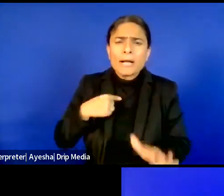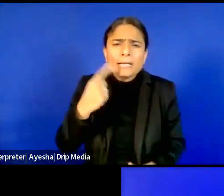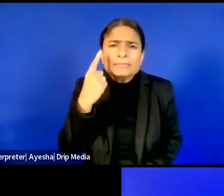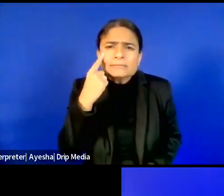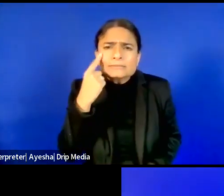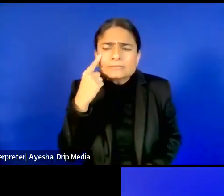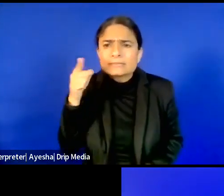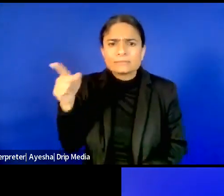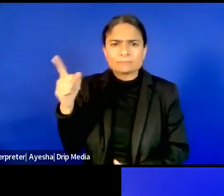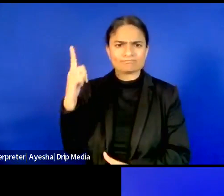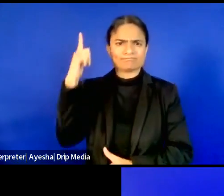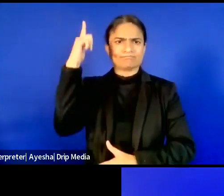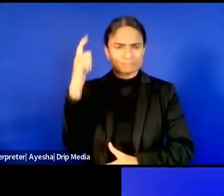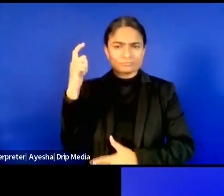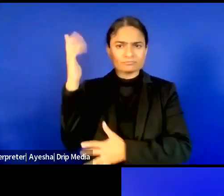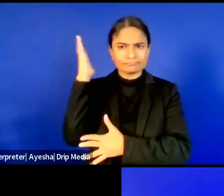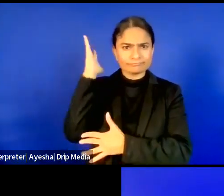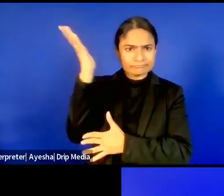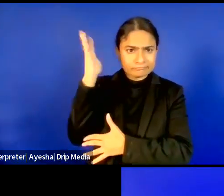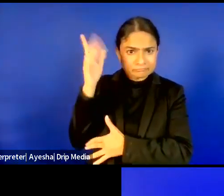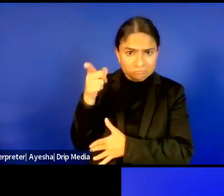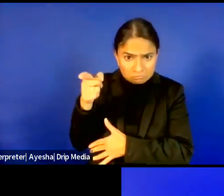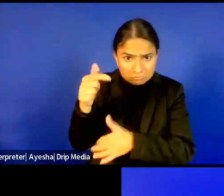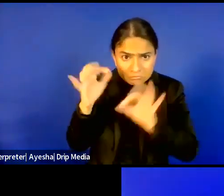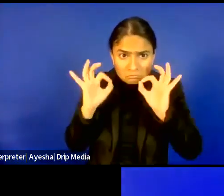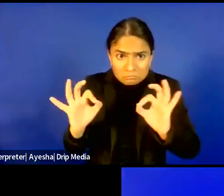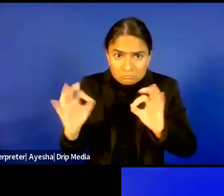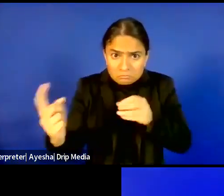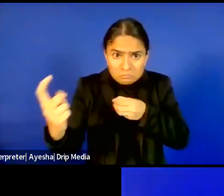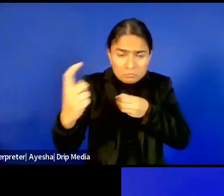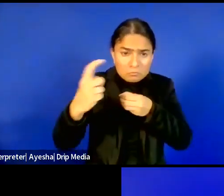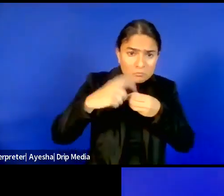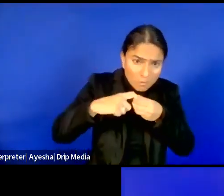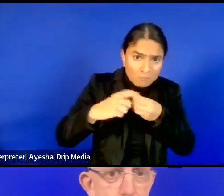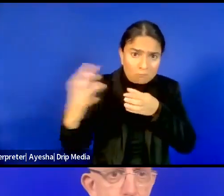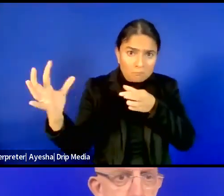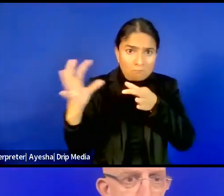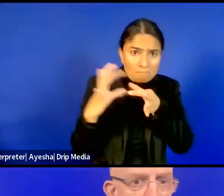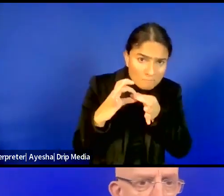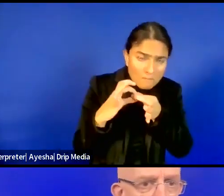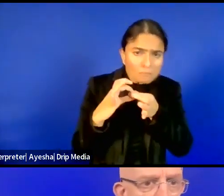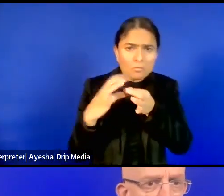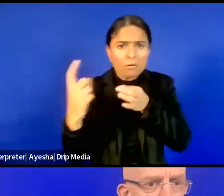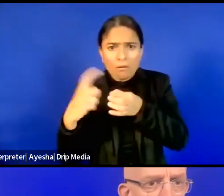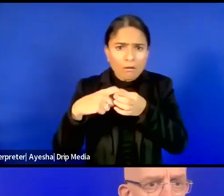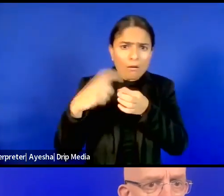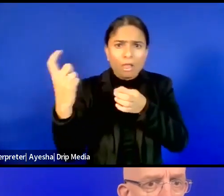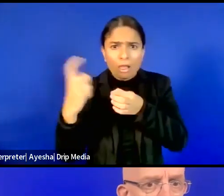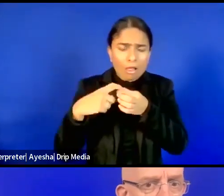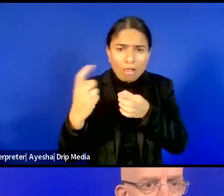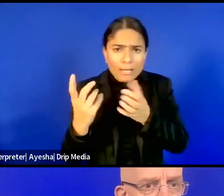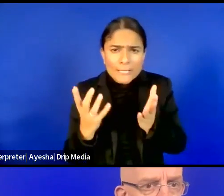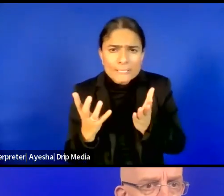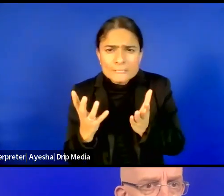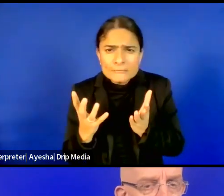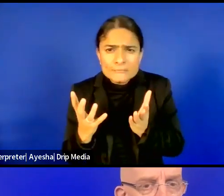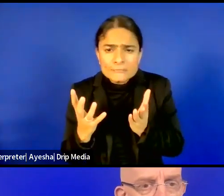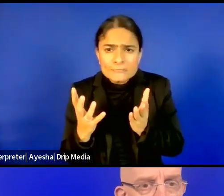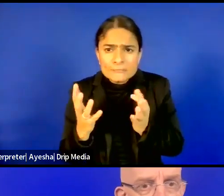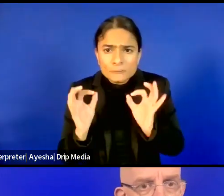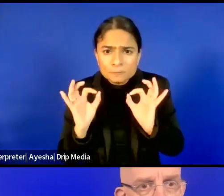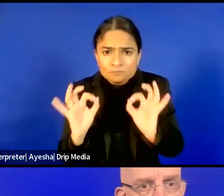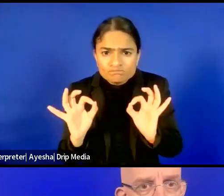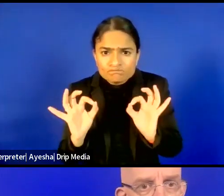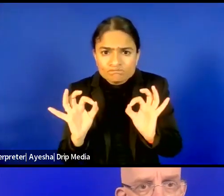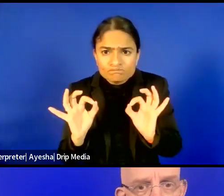to connect and if we were able to hear her at this stage so that she can deliver her remarks. So Gedi, if you are there,